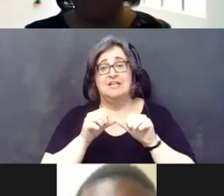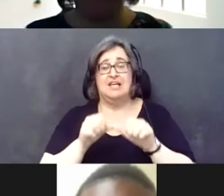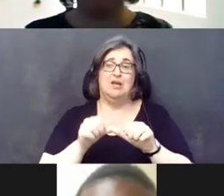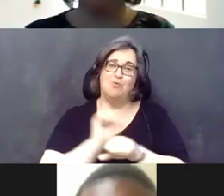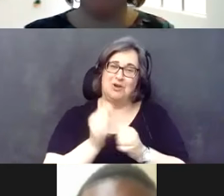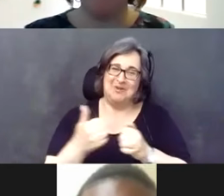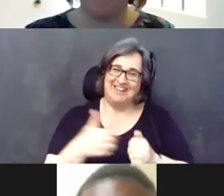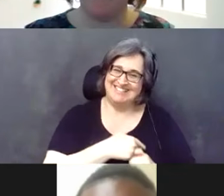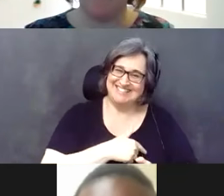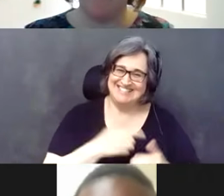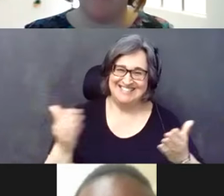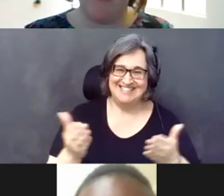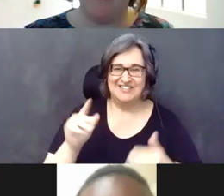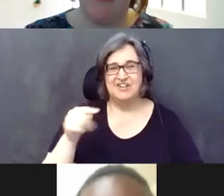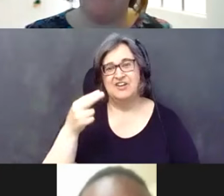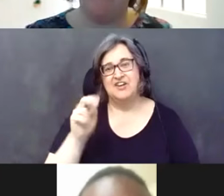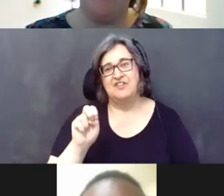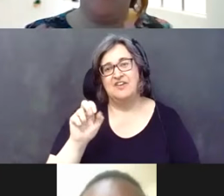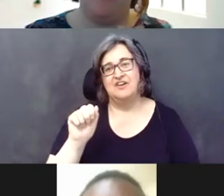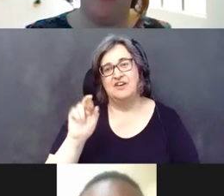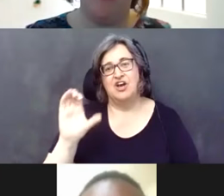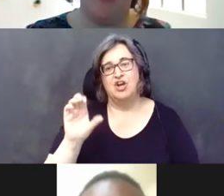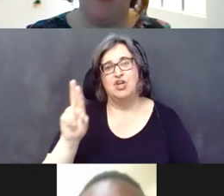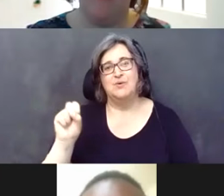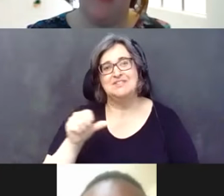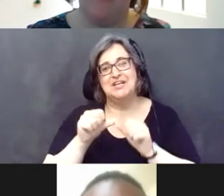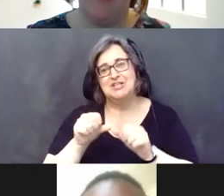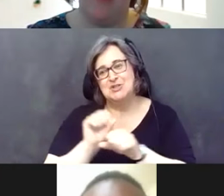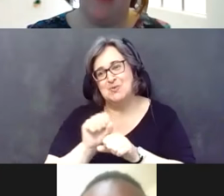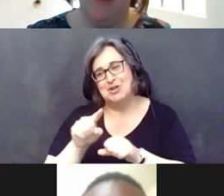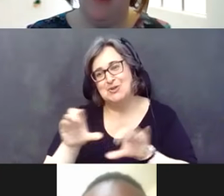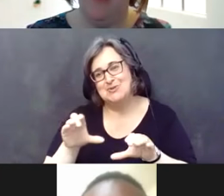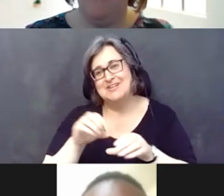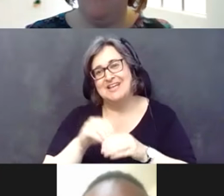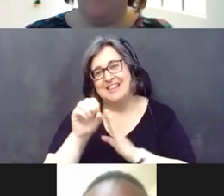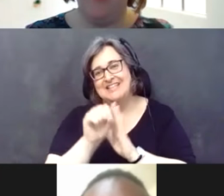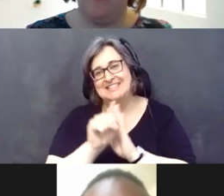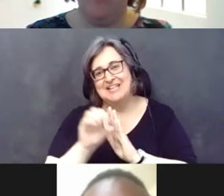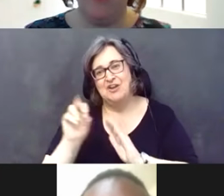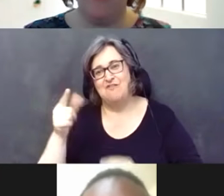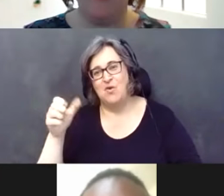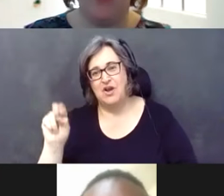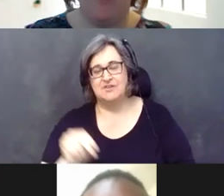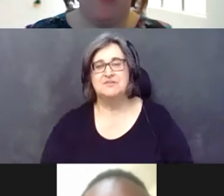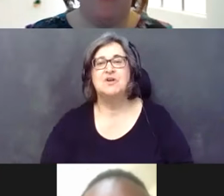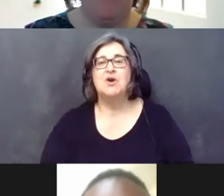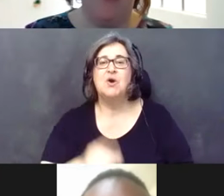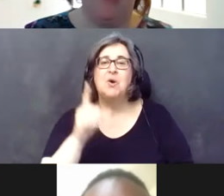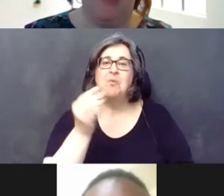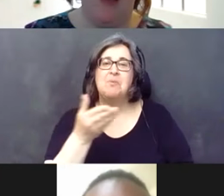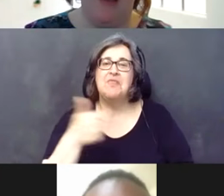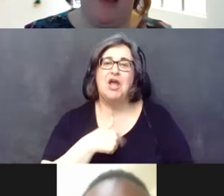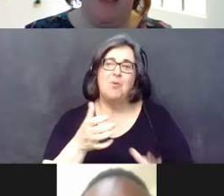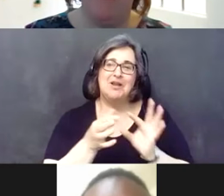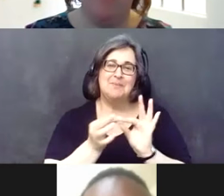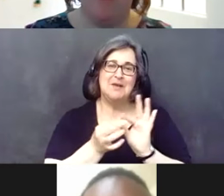us here at the ARC-US and continue the work that you're doing in the state of Oregon. One other thing I wanted to mention